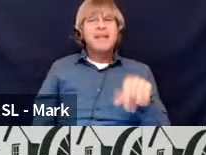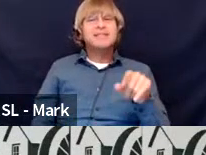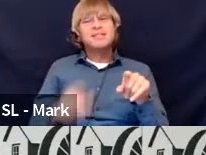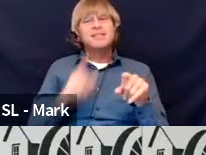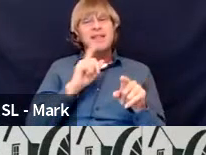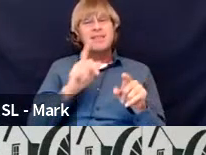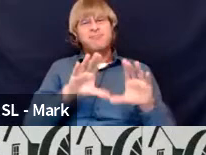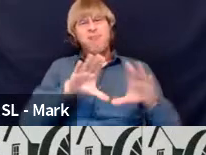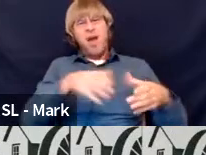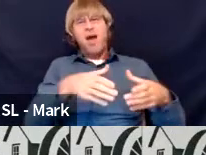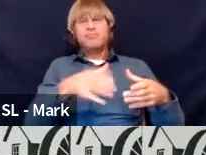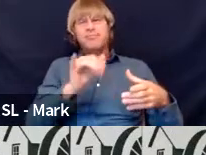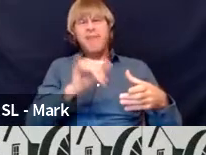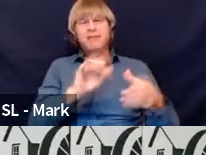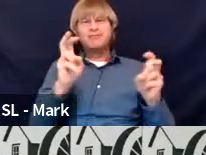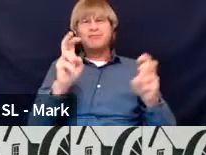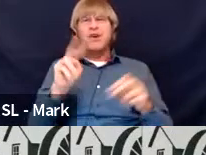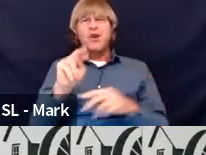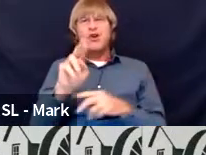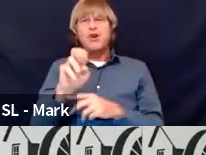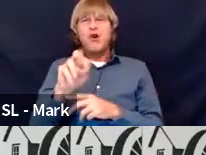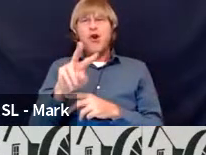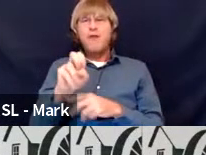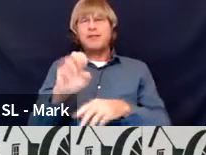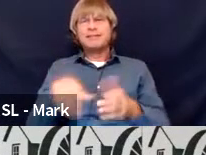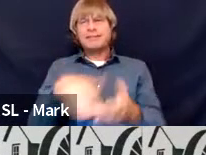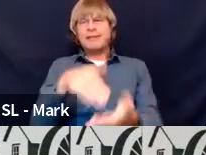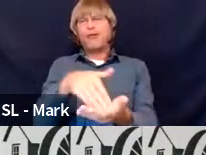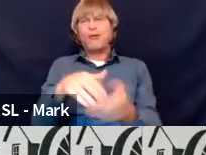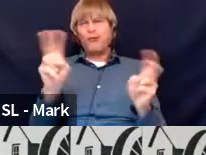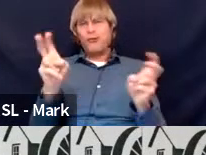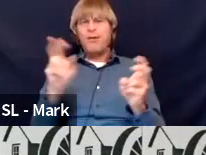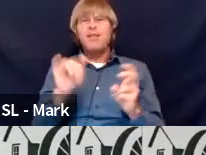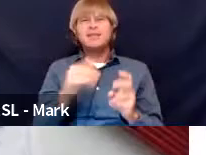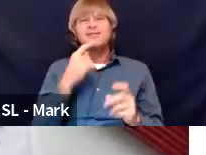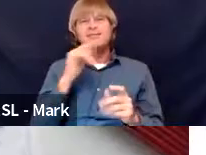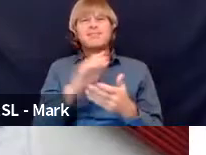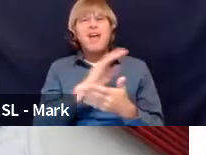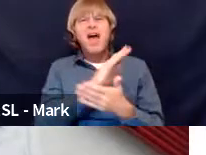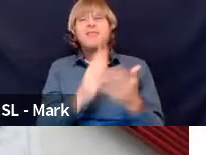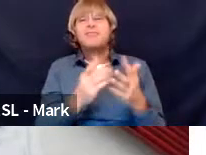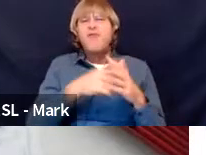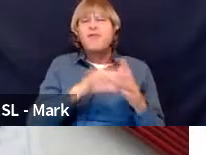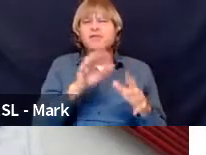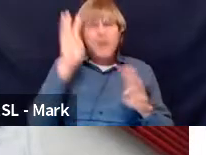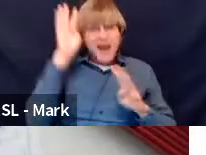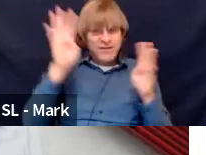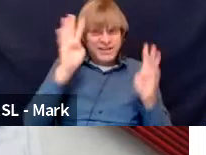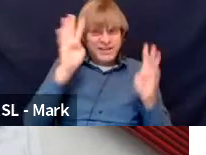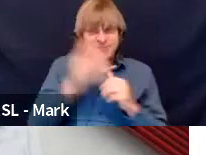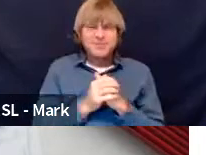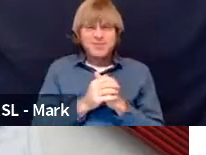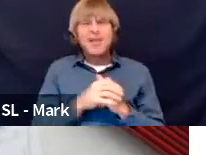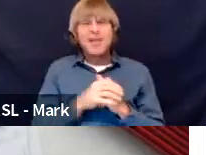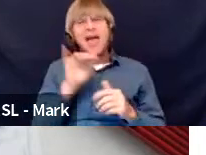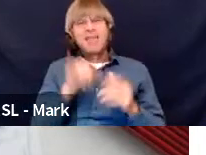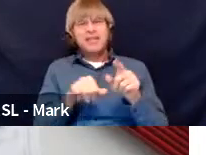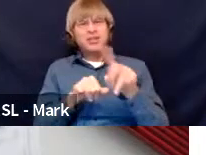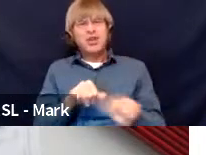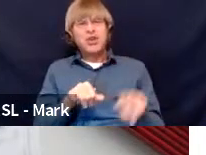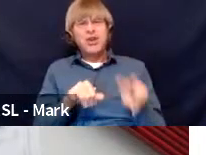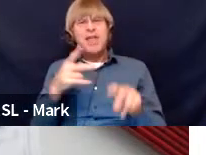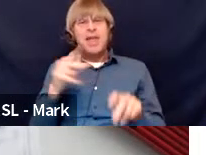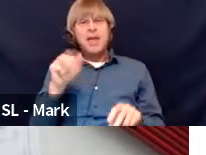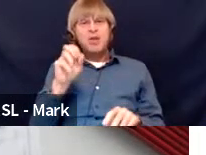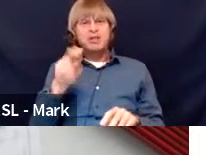the hub, the nerve center, what I'll call it, in terms of the ideation phase. And then this is a little glimpse into Parse